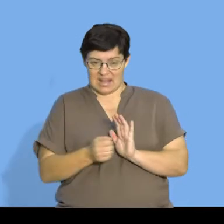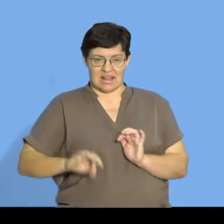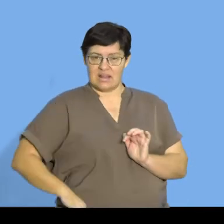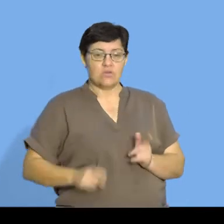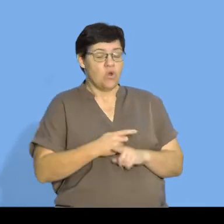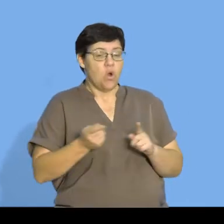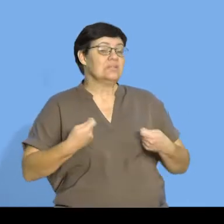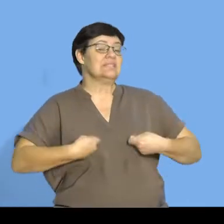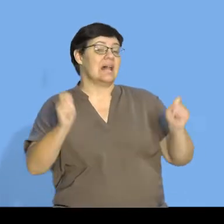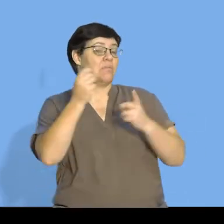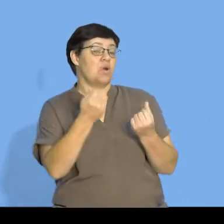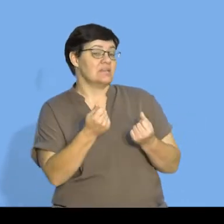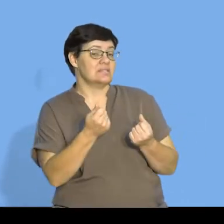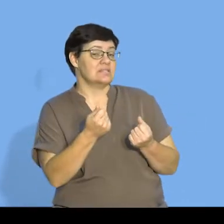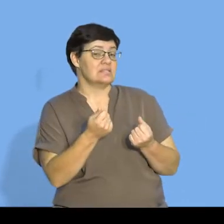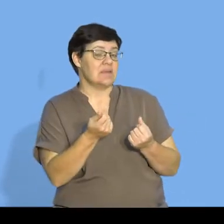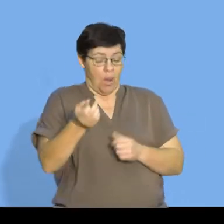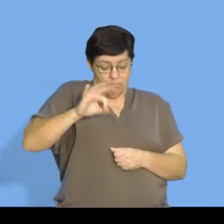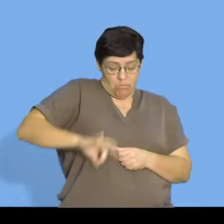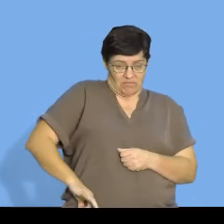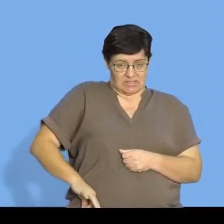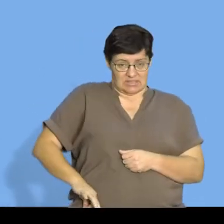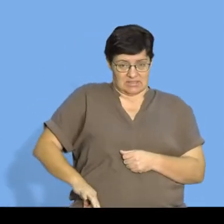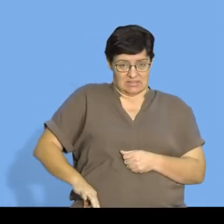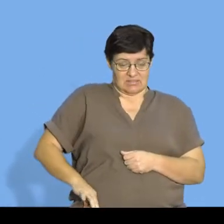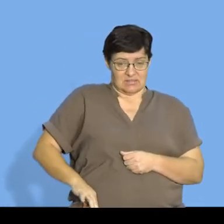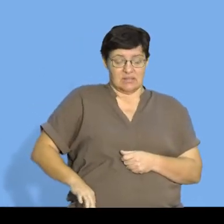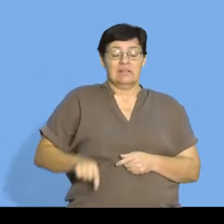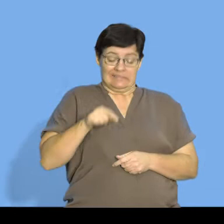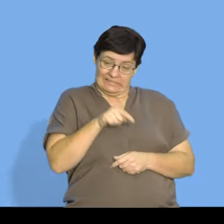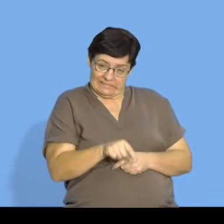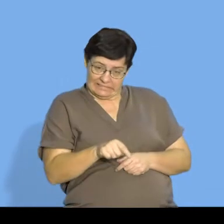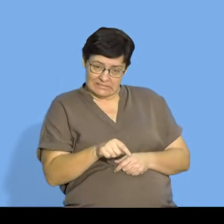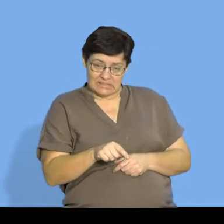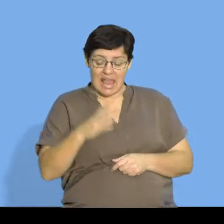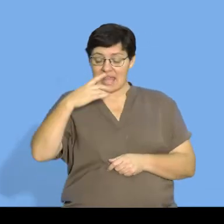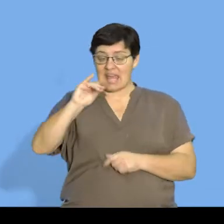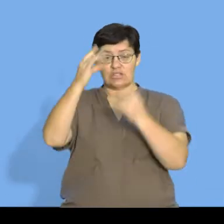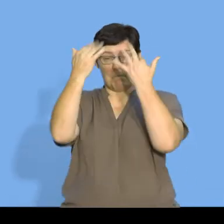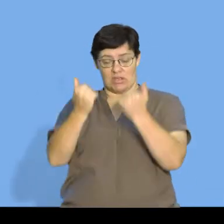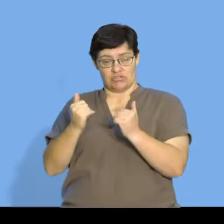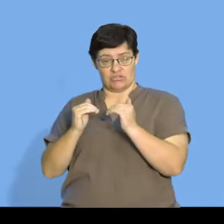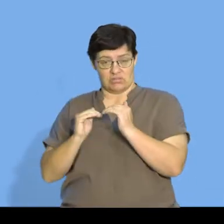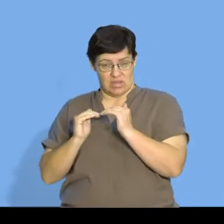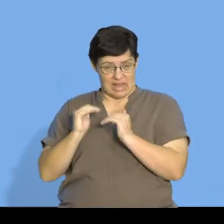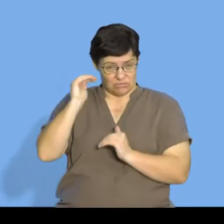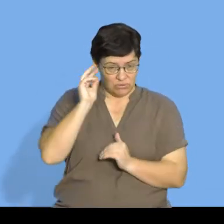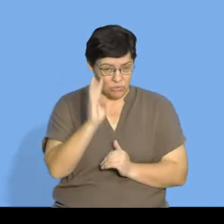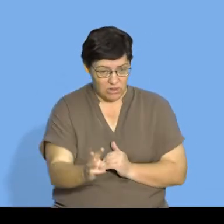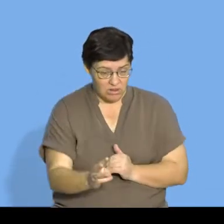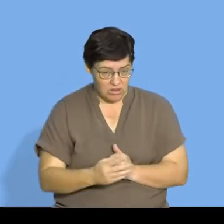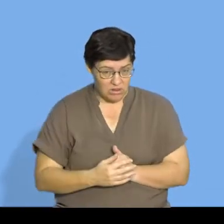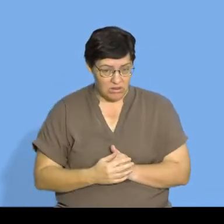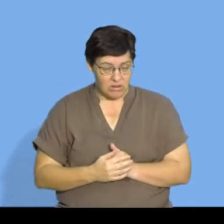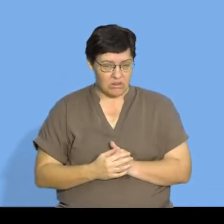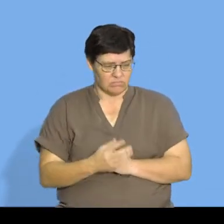not the selling price, will increase the balance on the cash budget. And obviously,